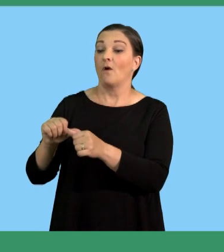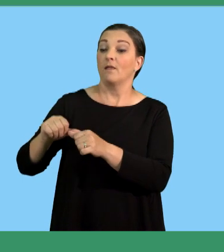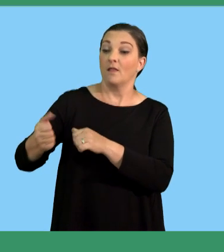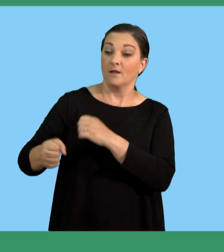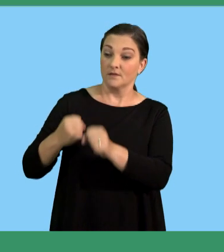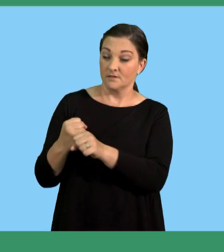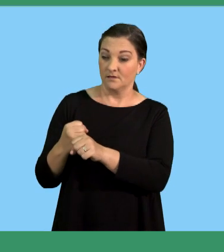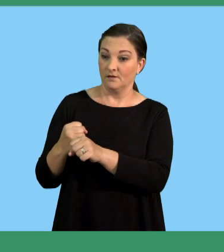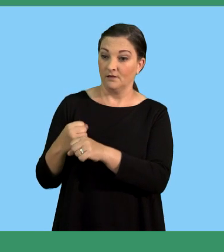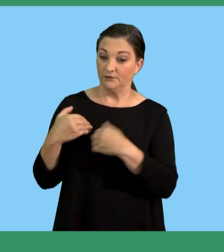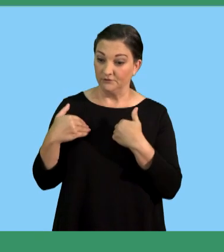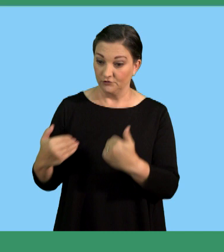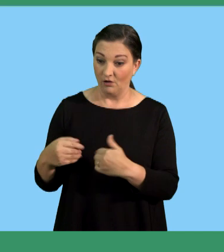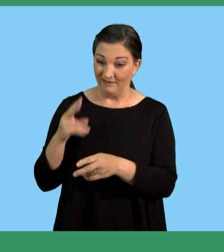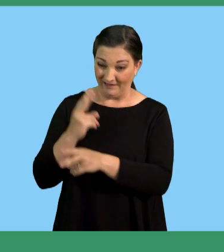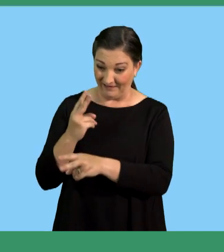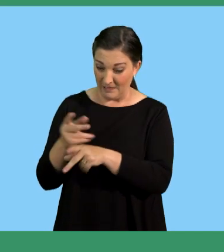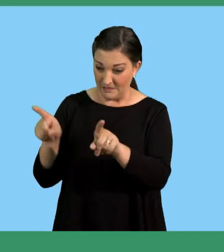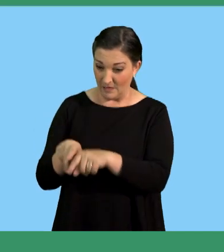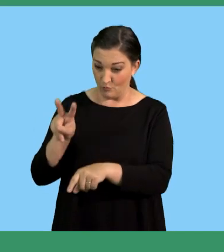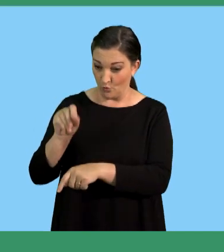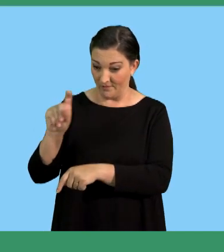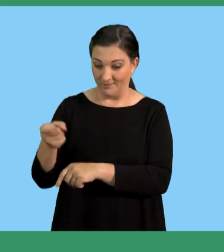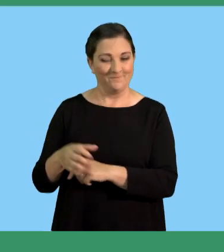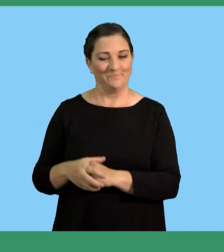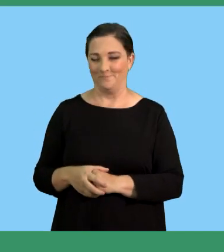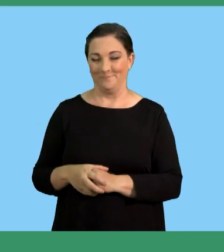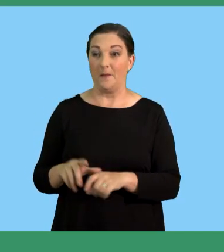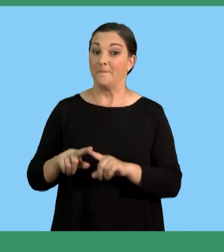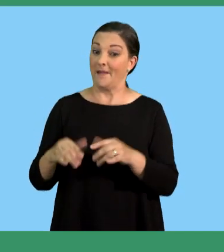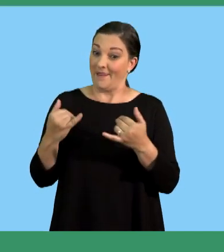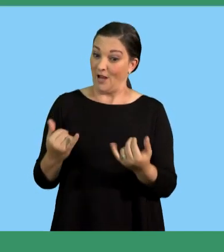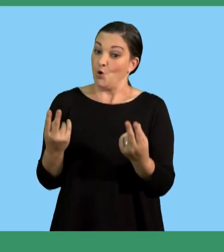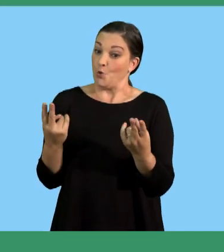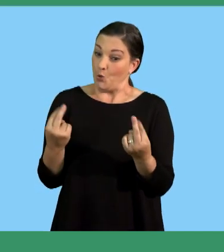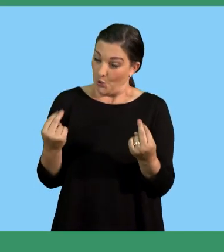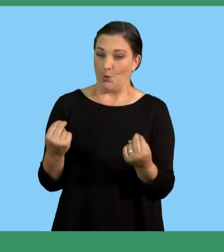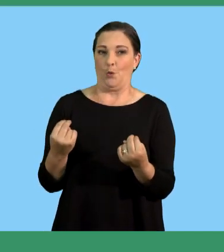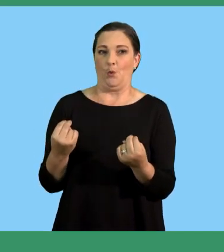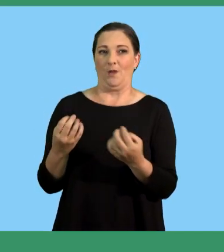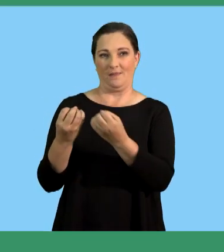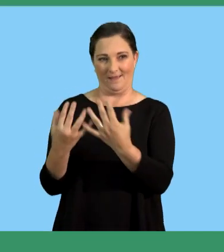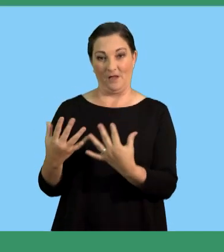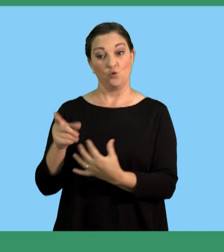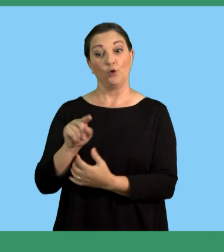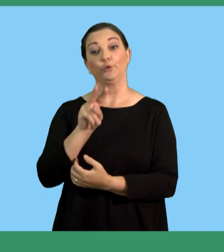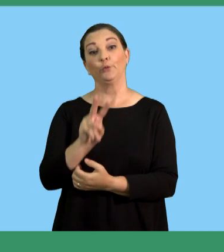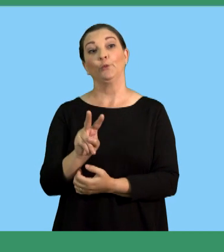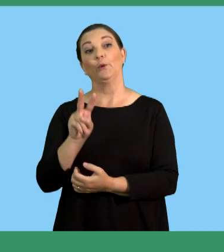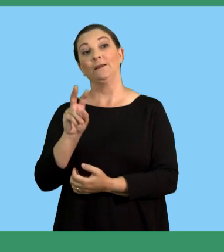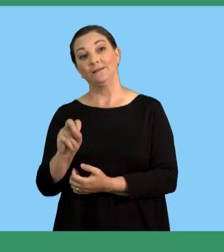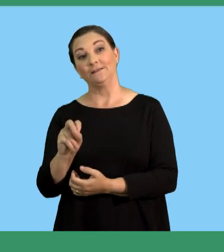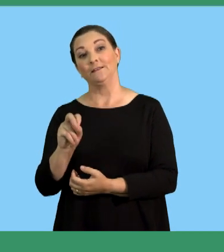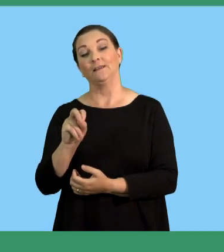for the year after, the new original amount or capital amount would become 22,000 because the